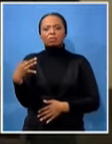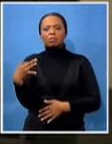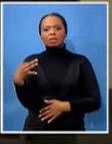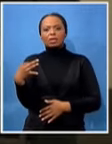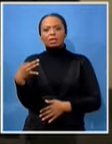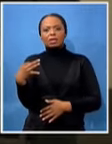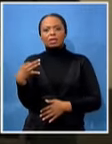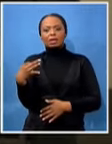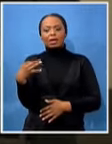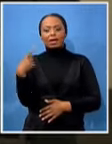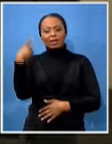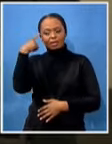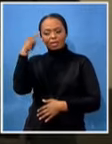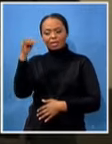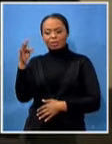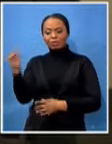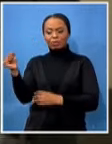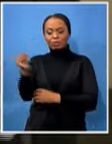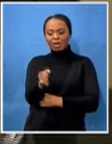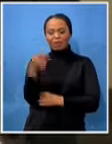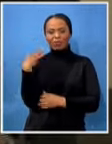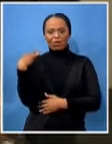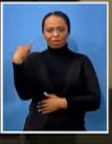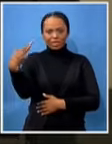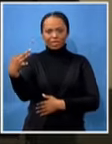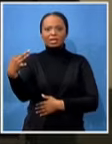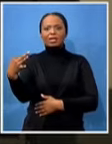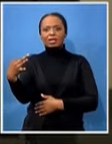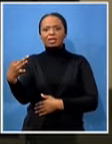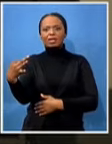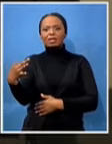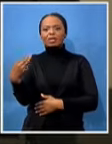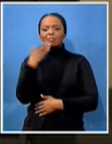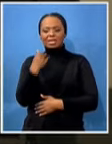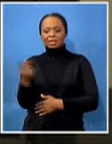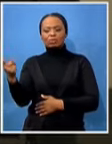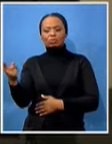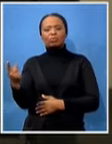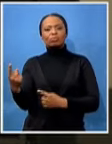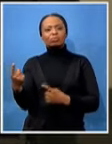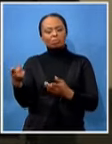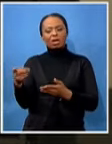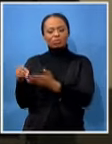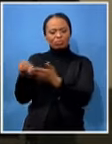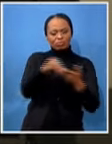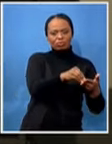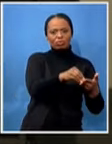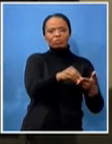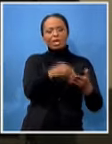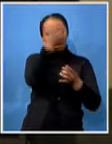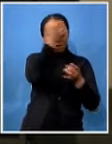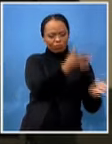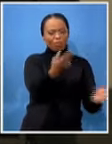pass them on to the HR. You recruit them, pass them on to the HR for two reasons.